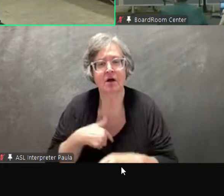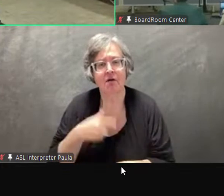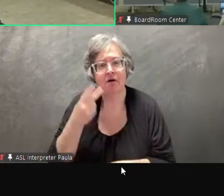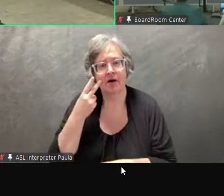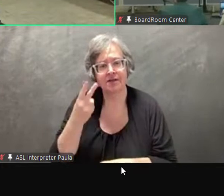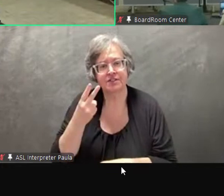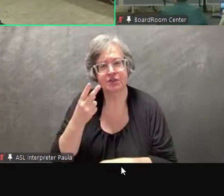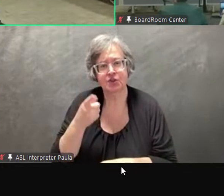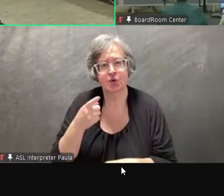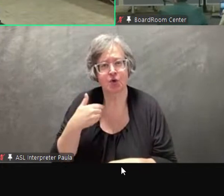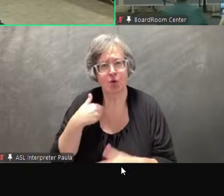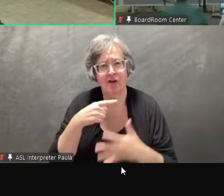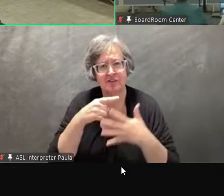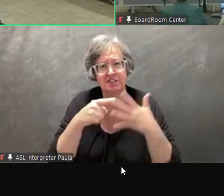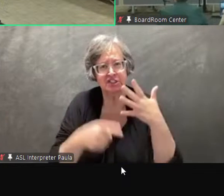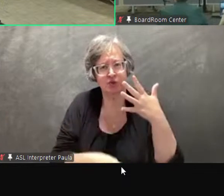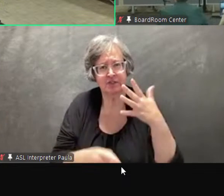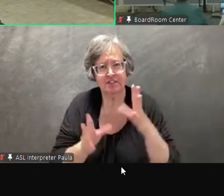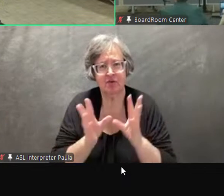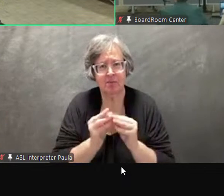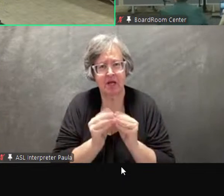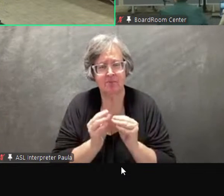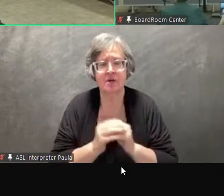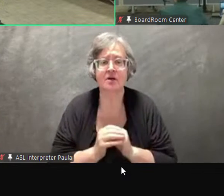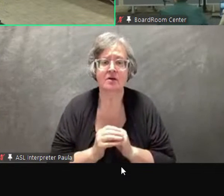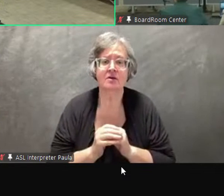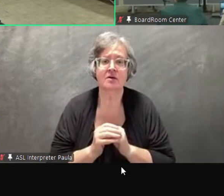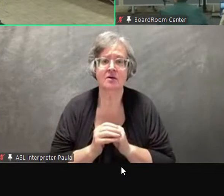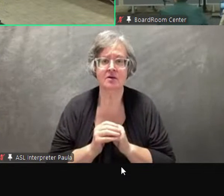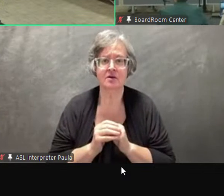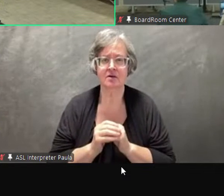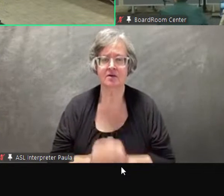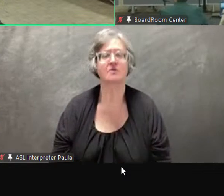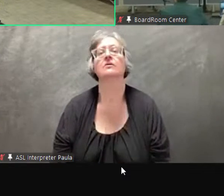had a series of meetings. What